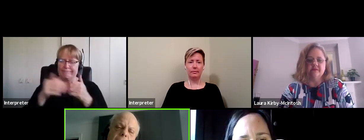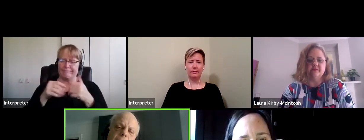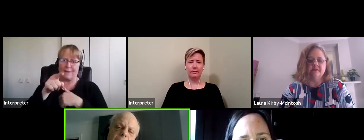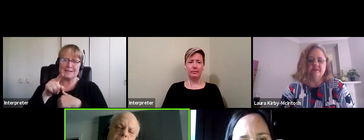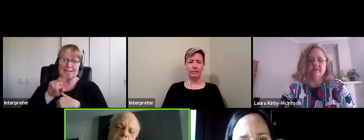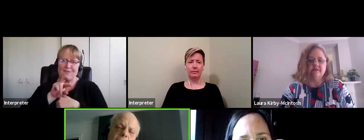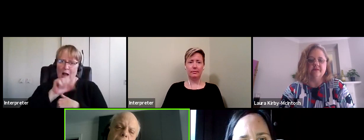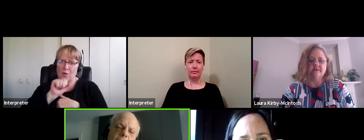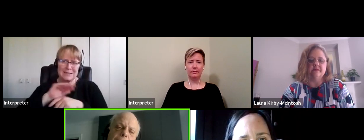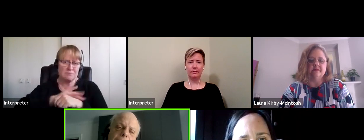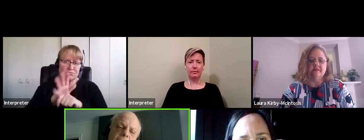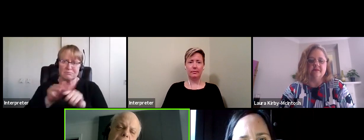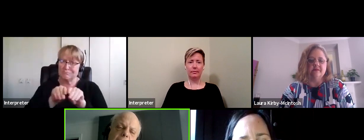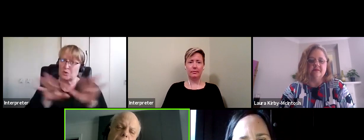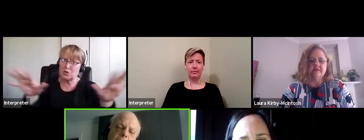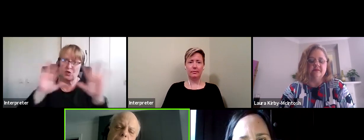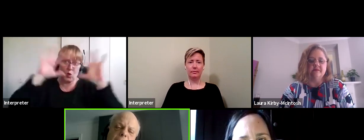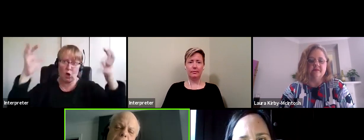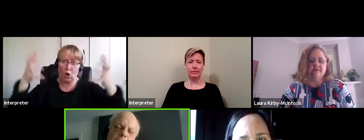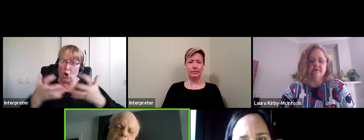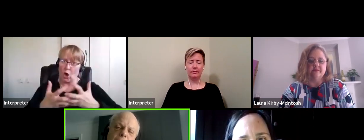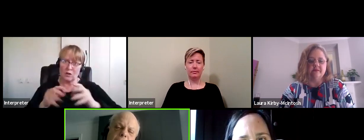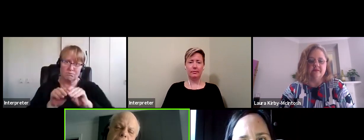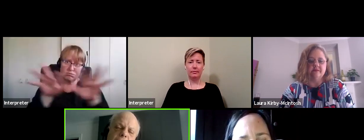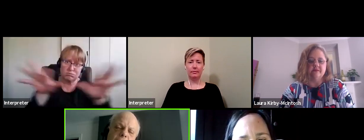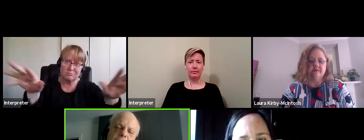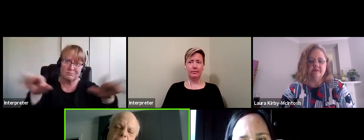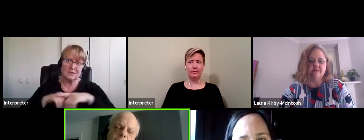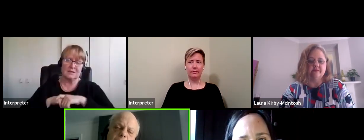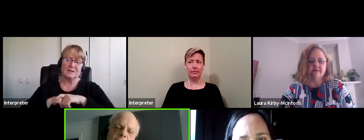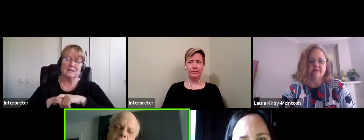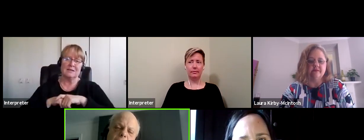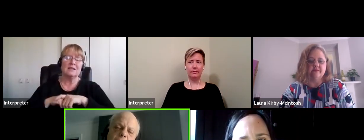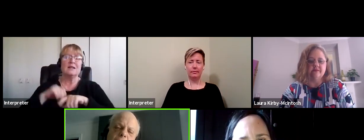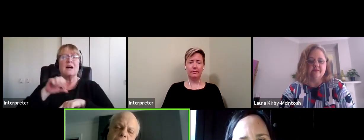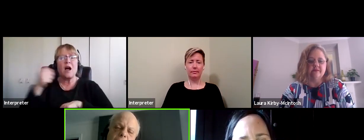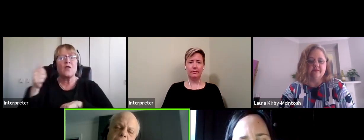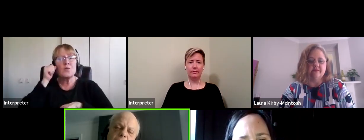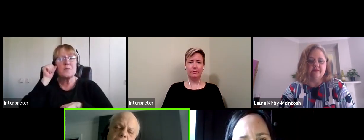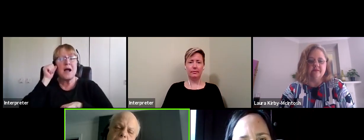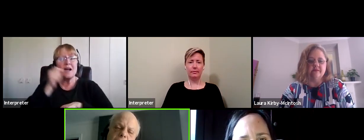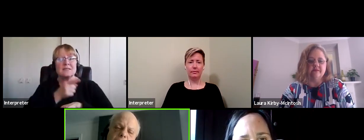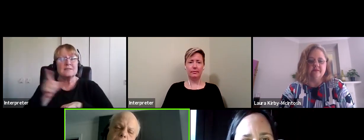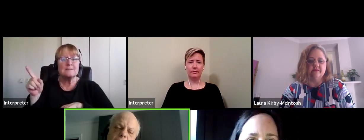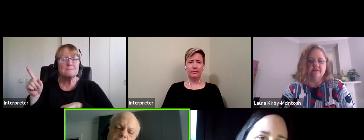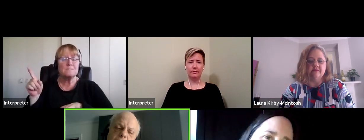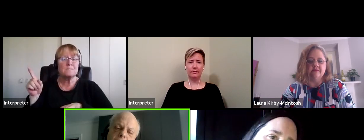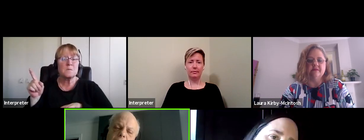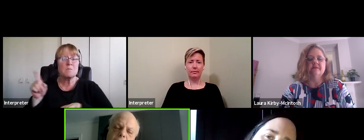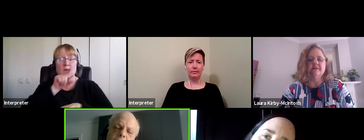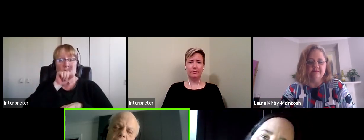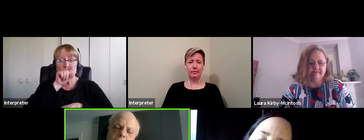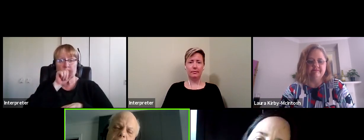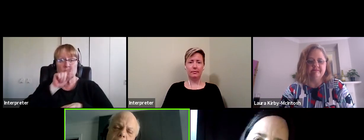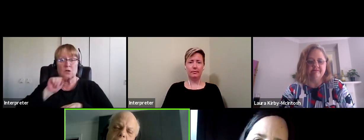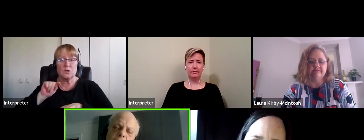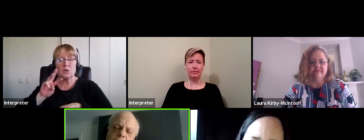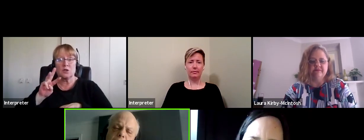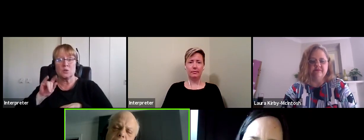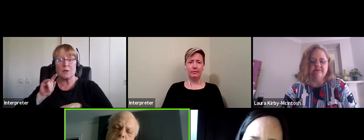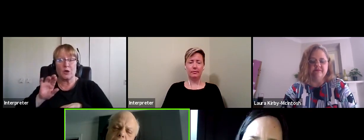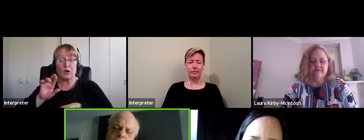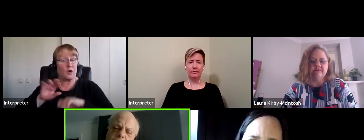is all around the world. The other thing I want to remind people is that we are all active on Twitter.